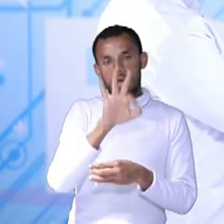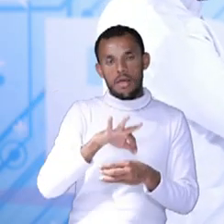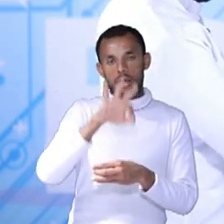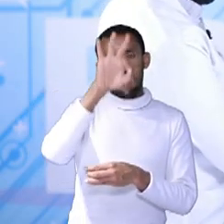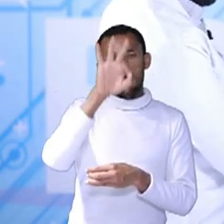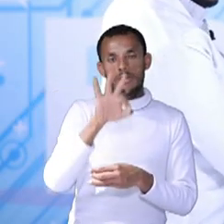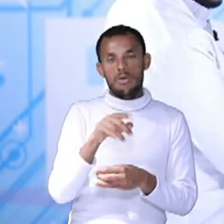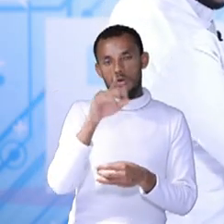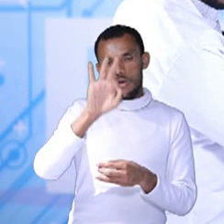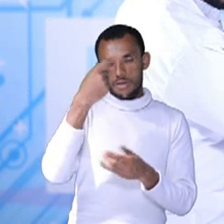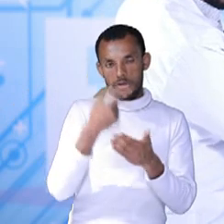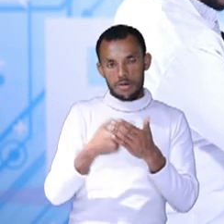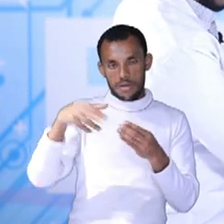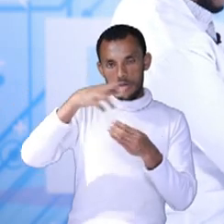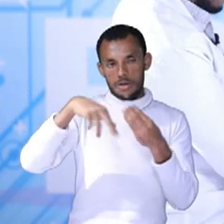region.